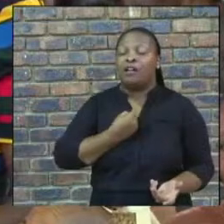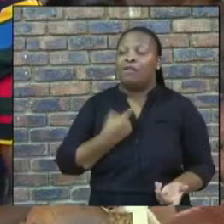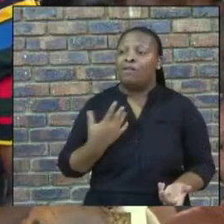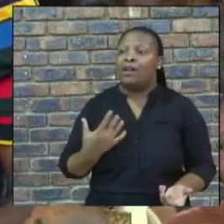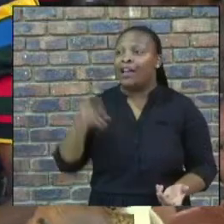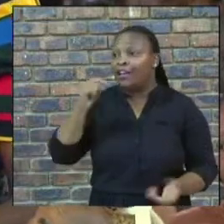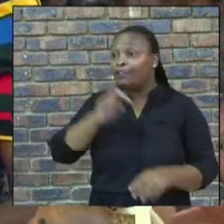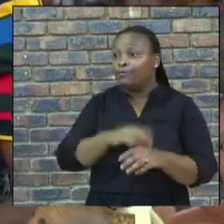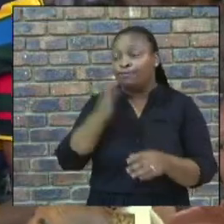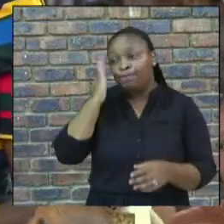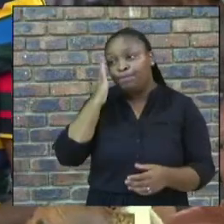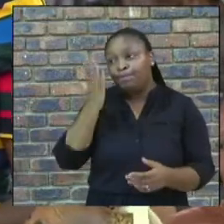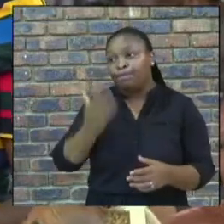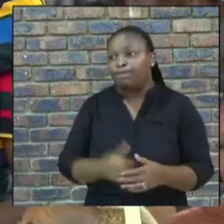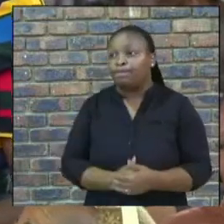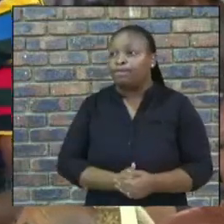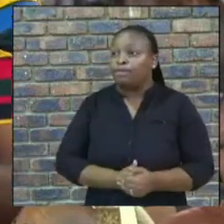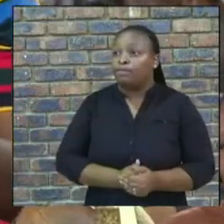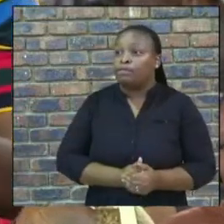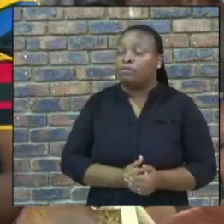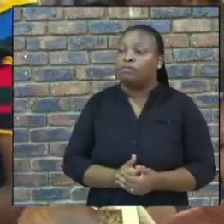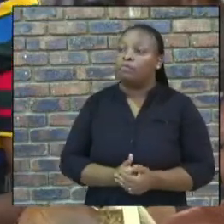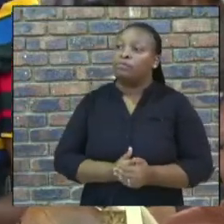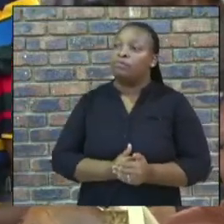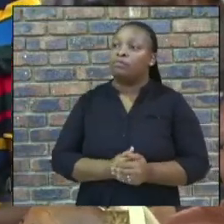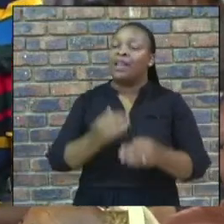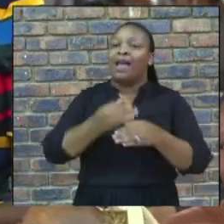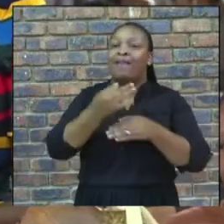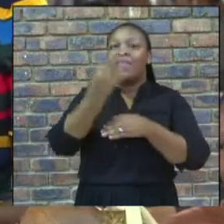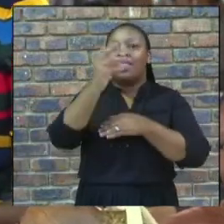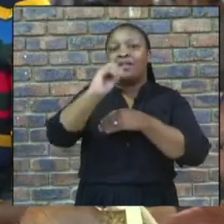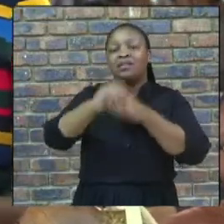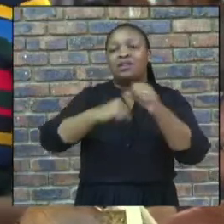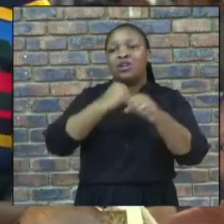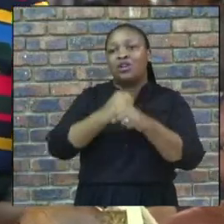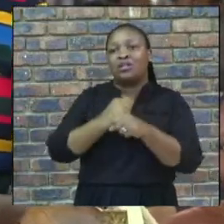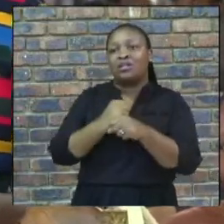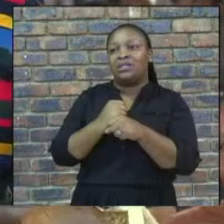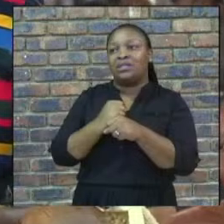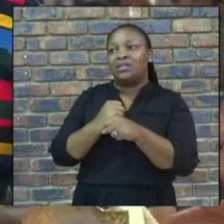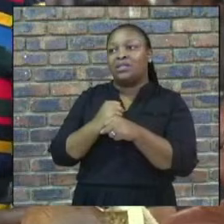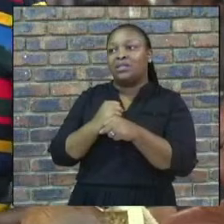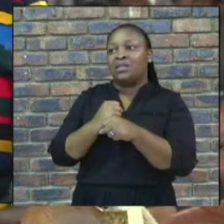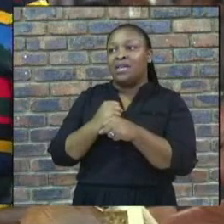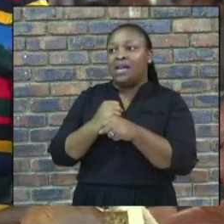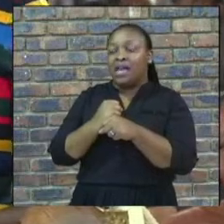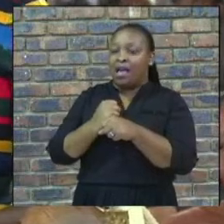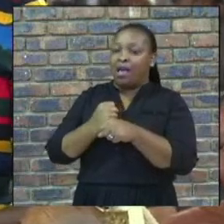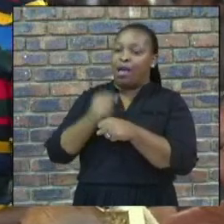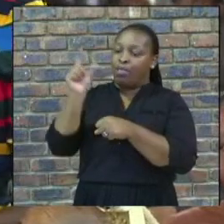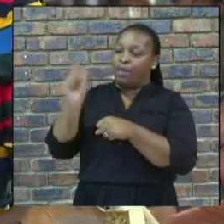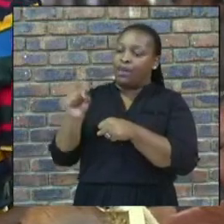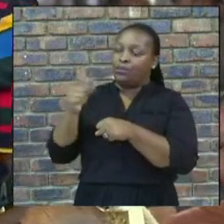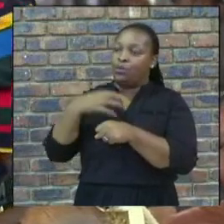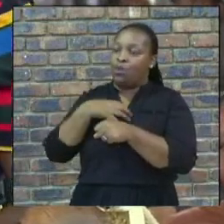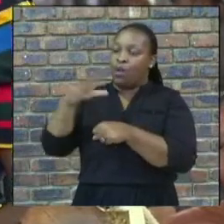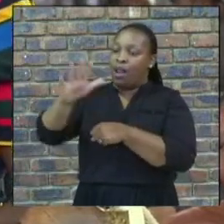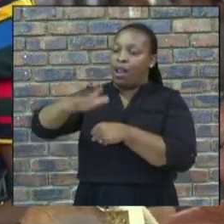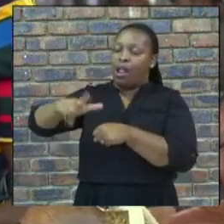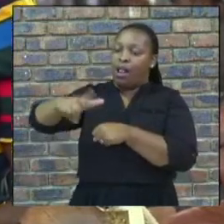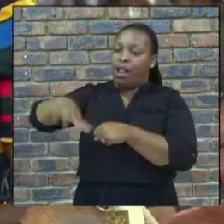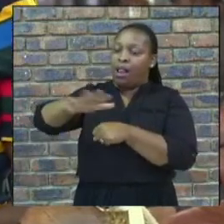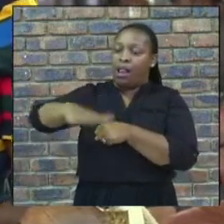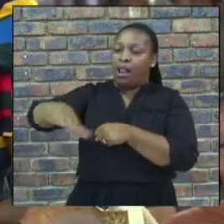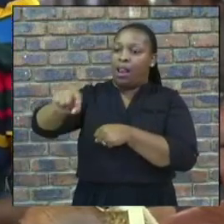mind, is that it means after 30 years, that person who owns that land has the right to come to you